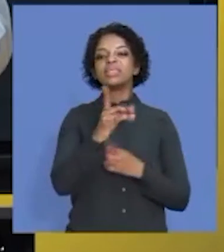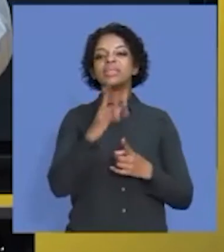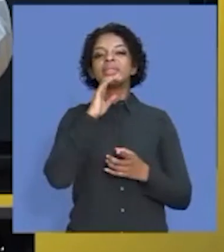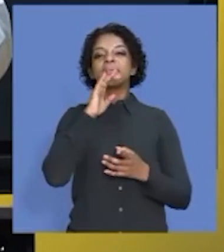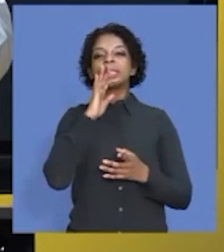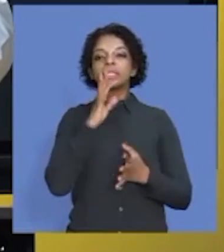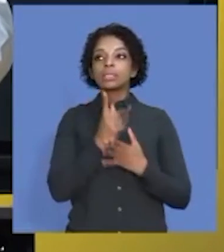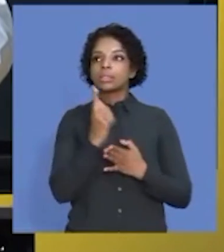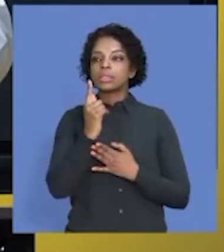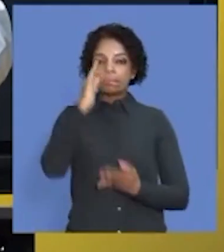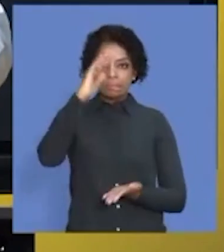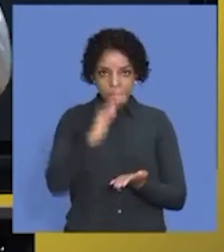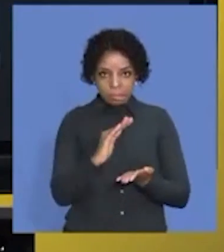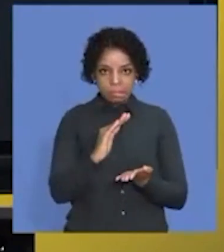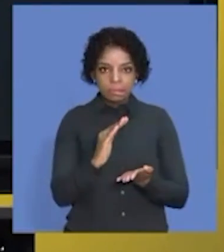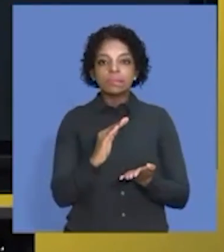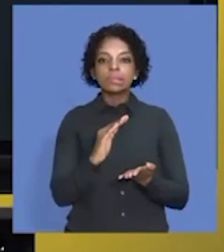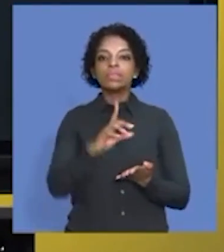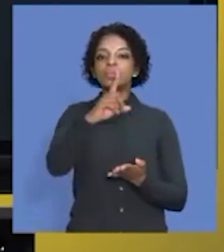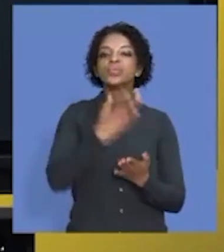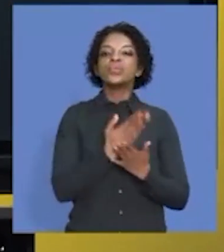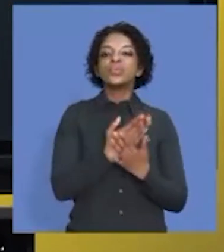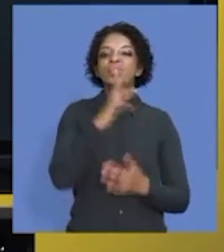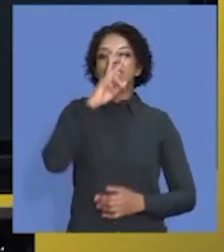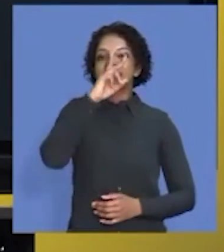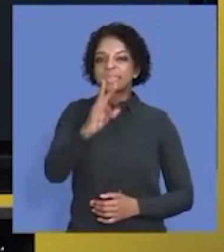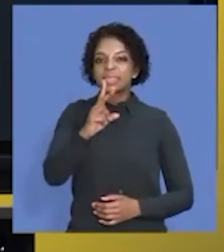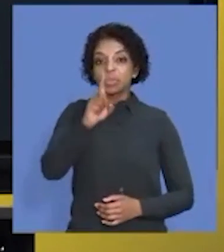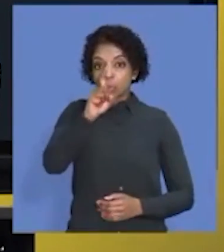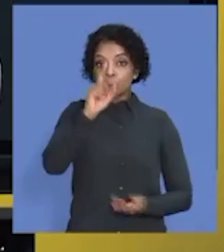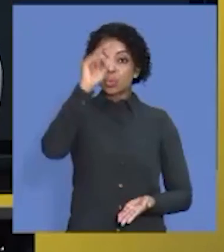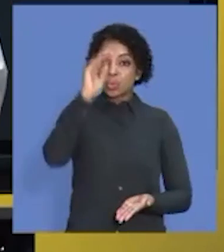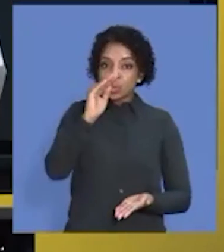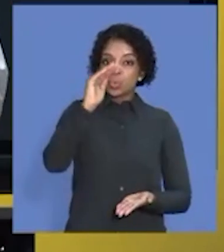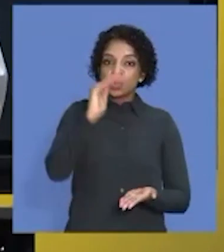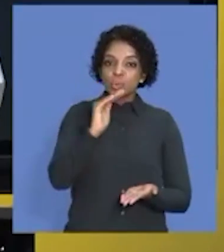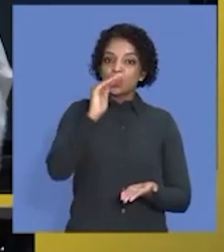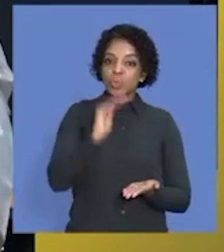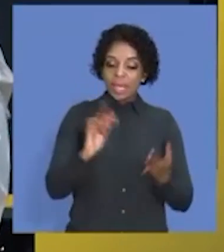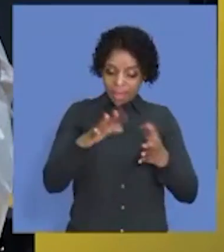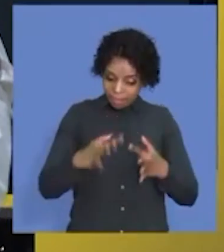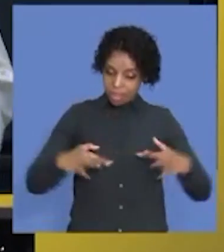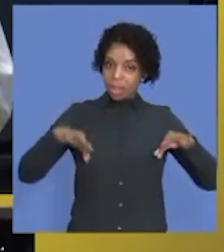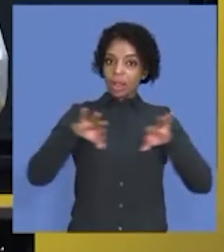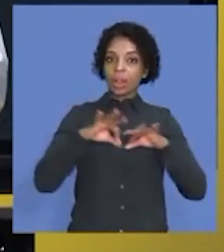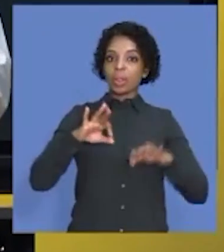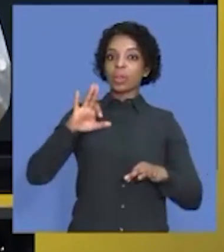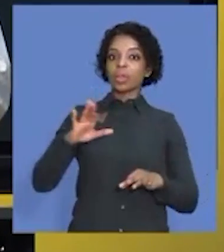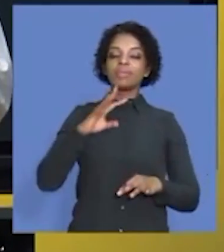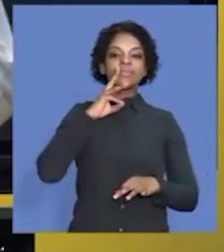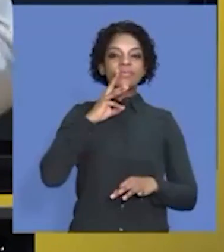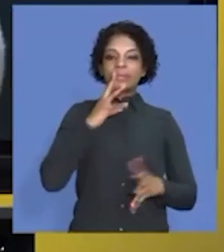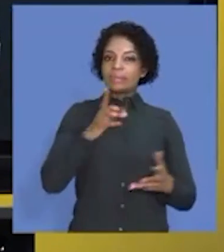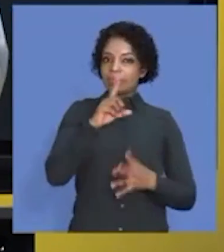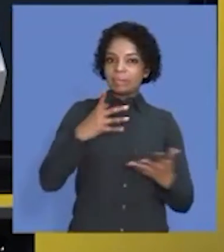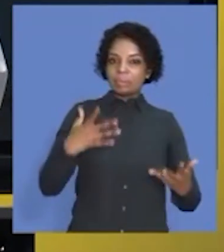less provision for bad debts. You can see you are reducing the value of your asset. Obviously, we're taking into